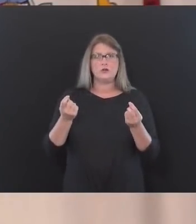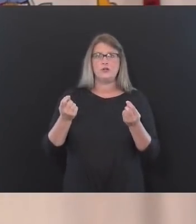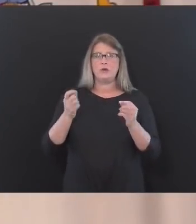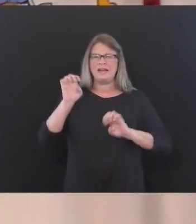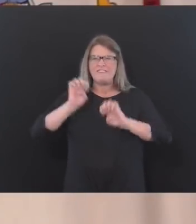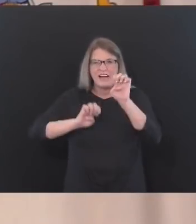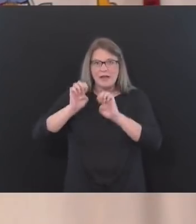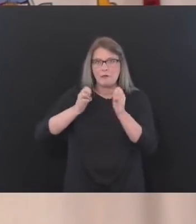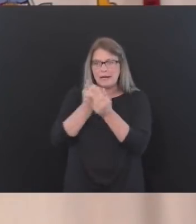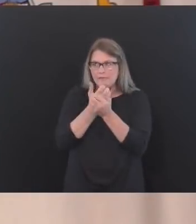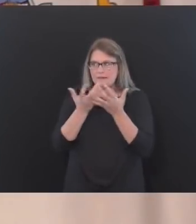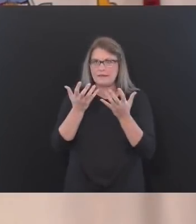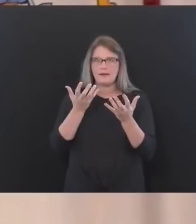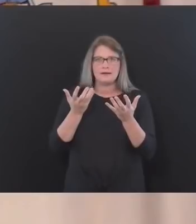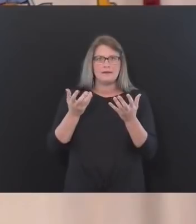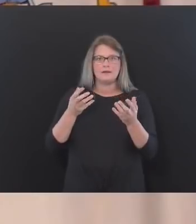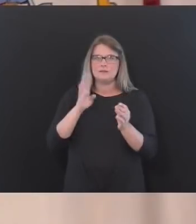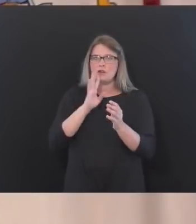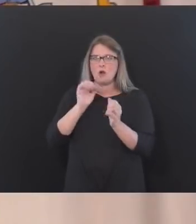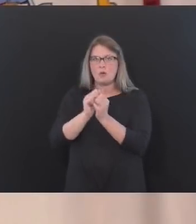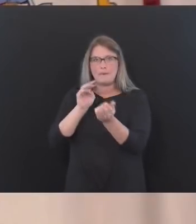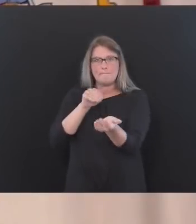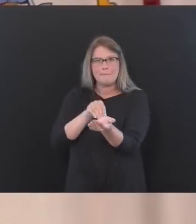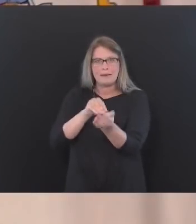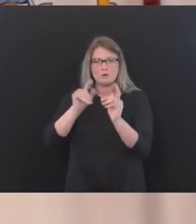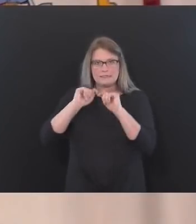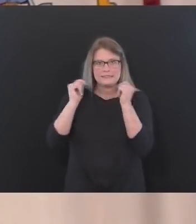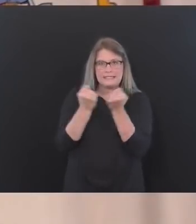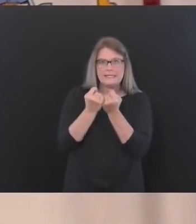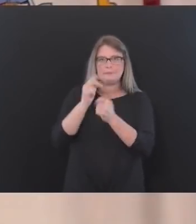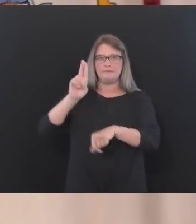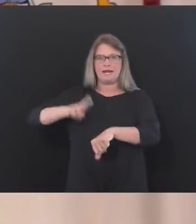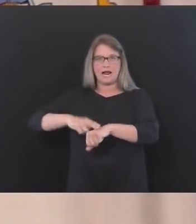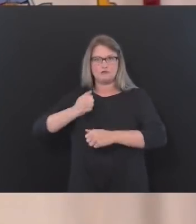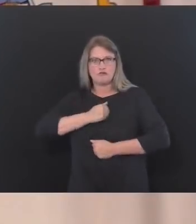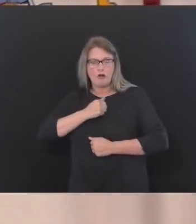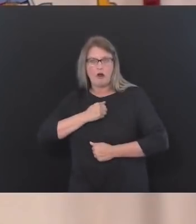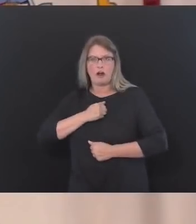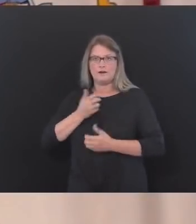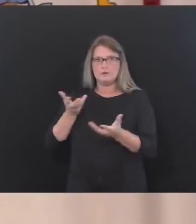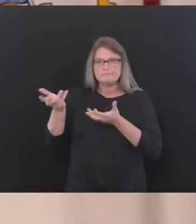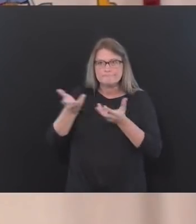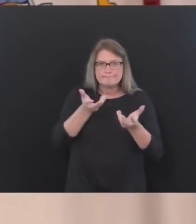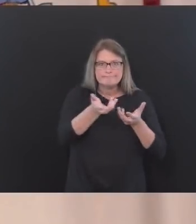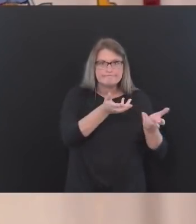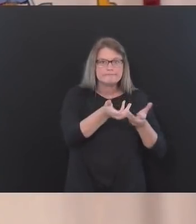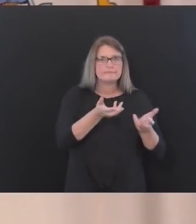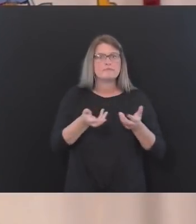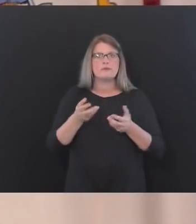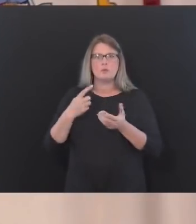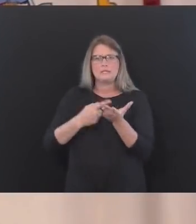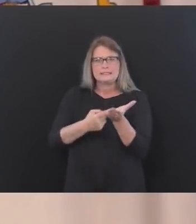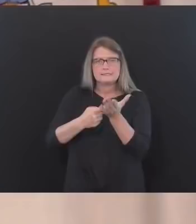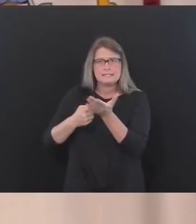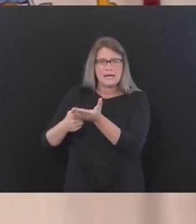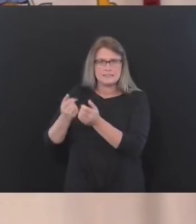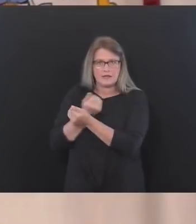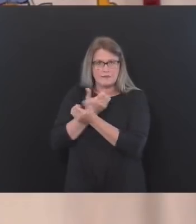over and over and over with our medical experts, with the National Guard, and with all the people that are involved from our